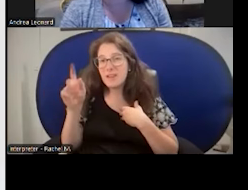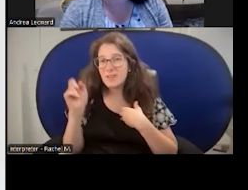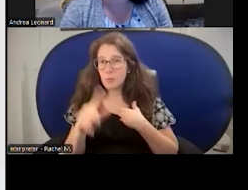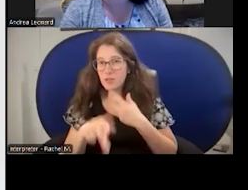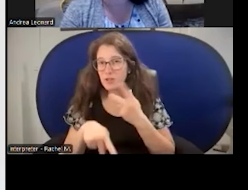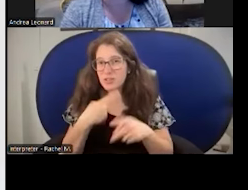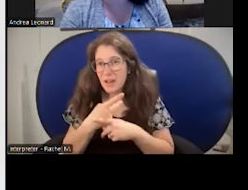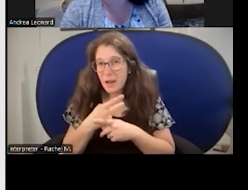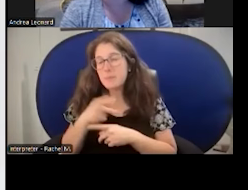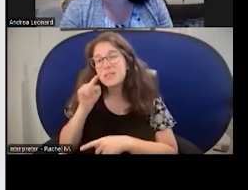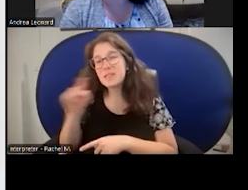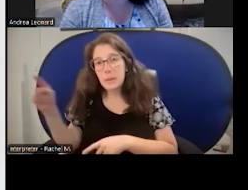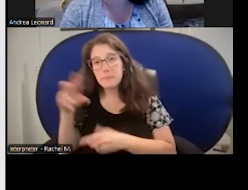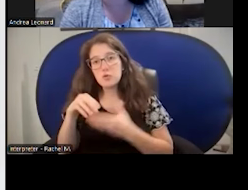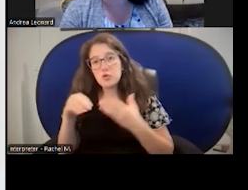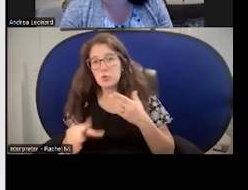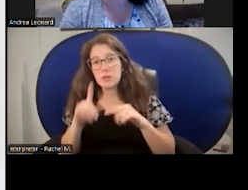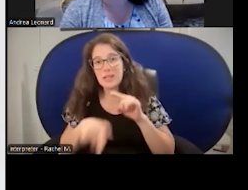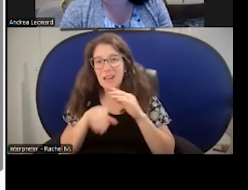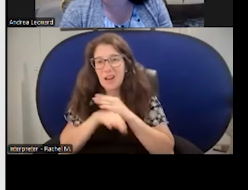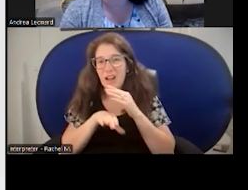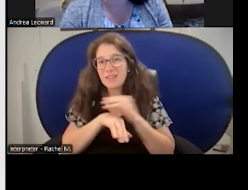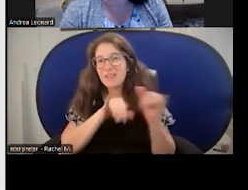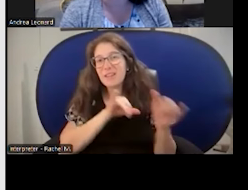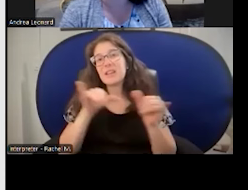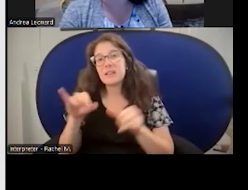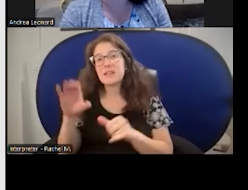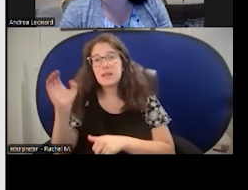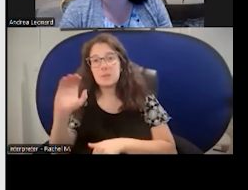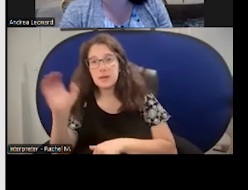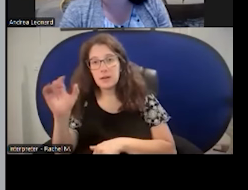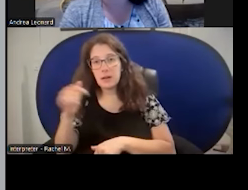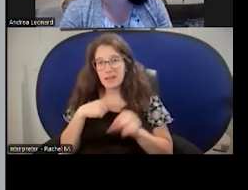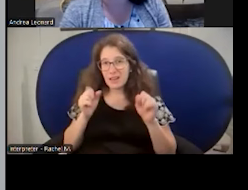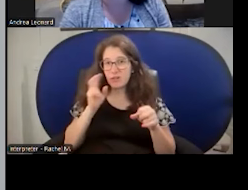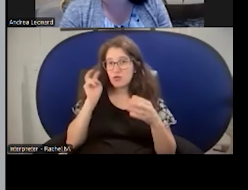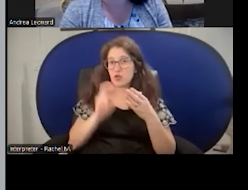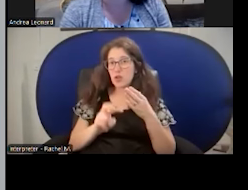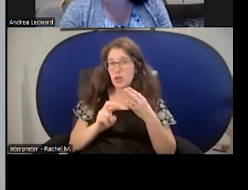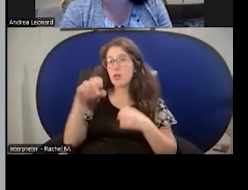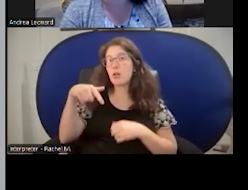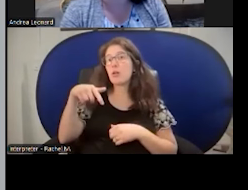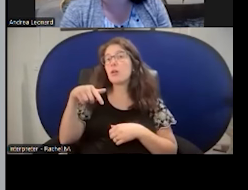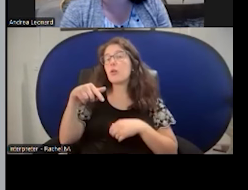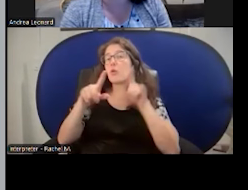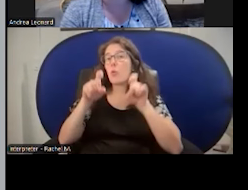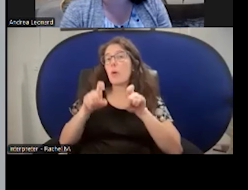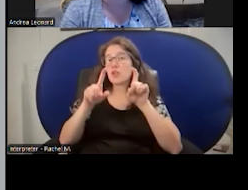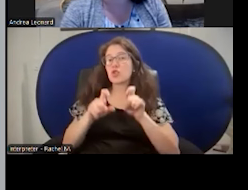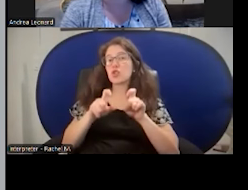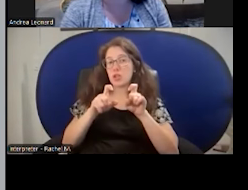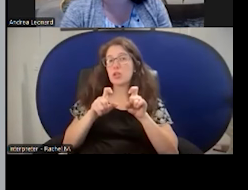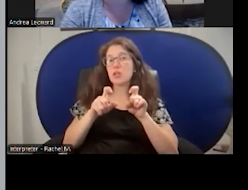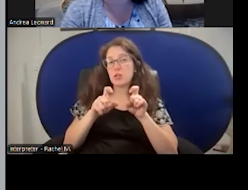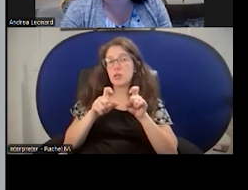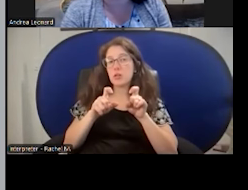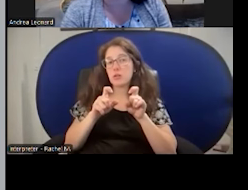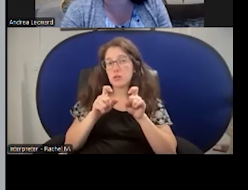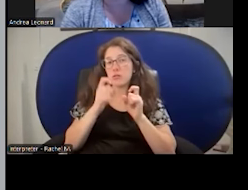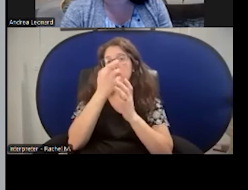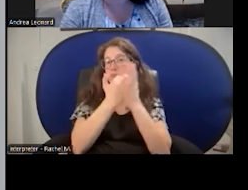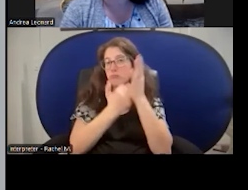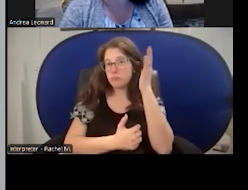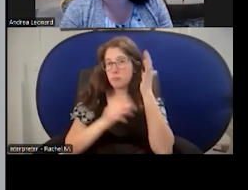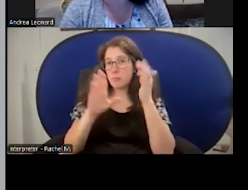just like we saw in Canvas. So I can look at the question bank real quick, and here's our list of different question types. There's so many of